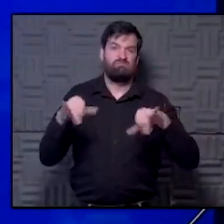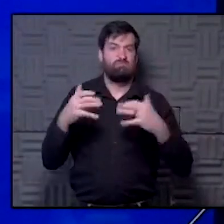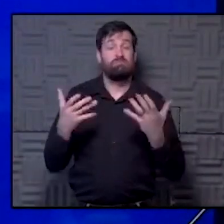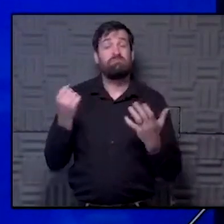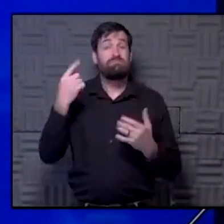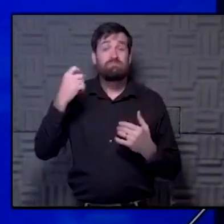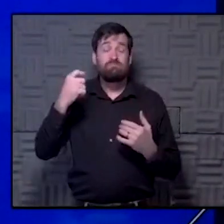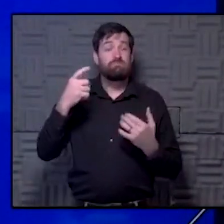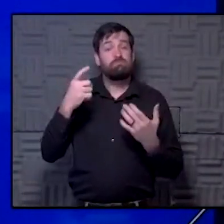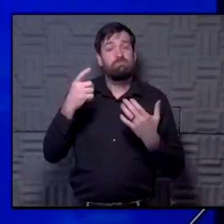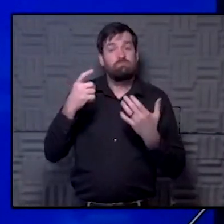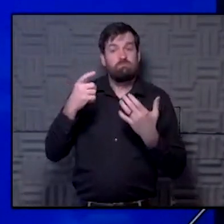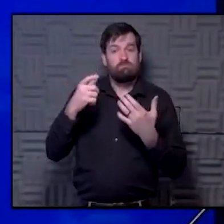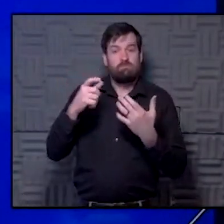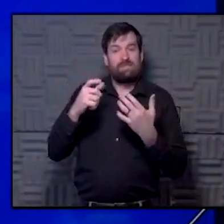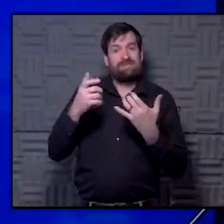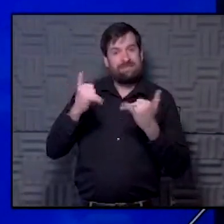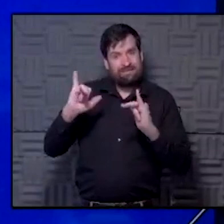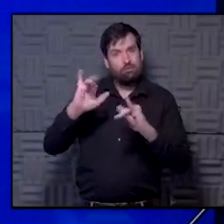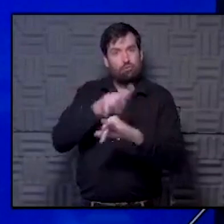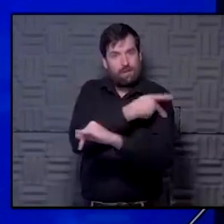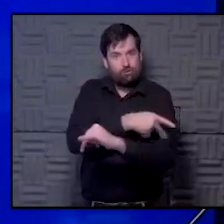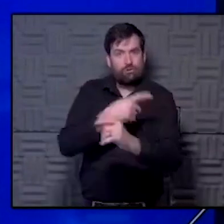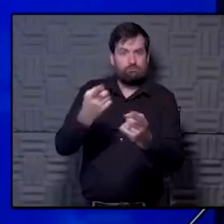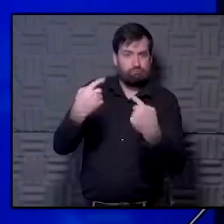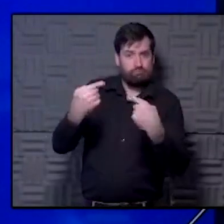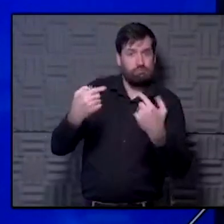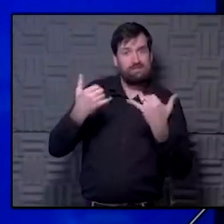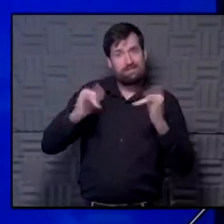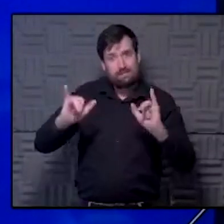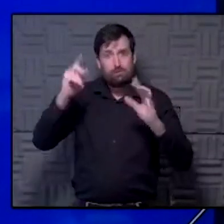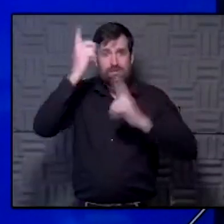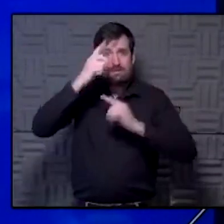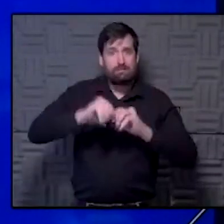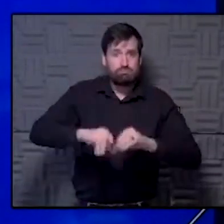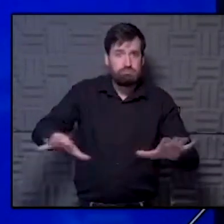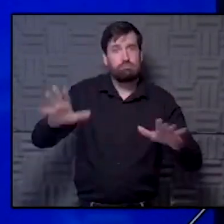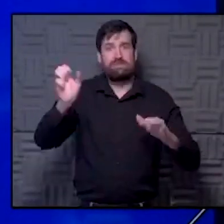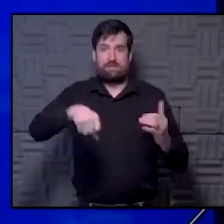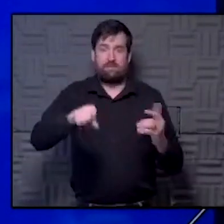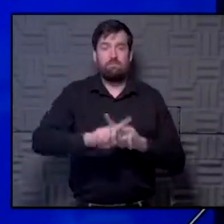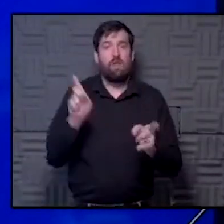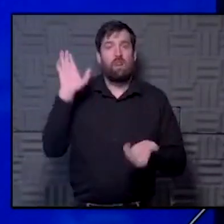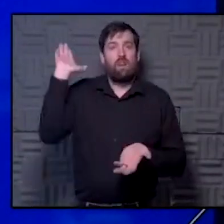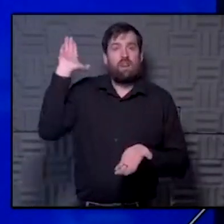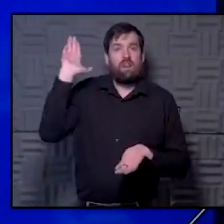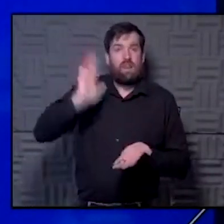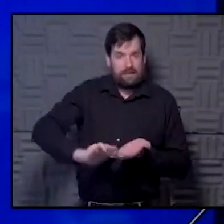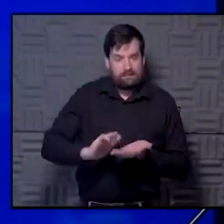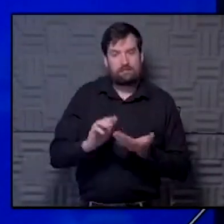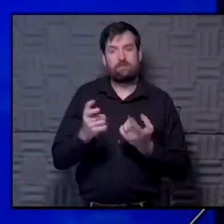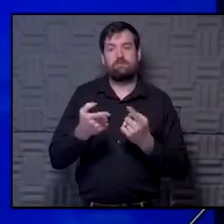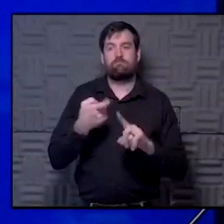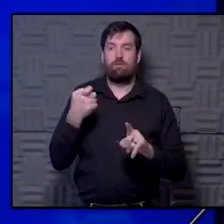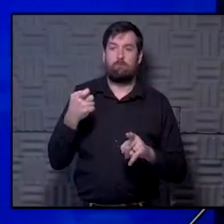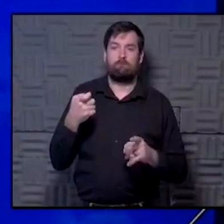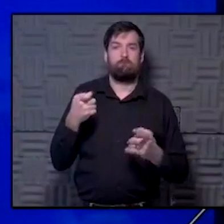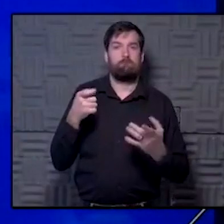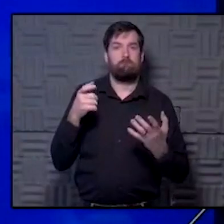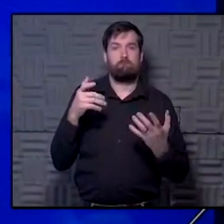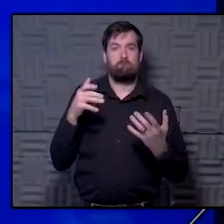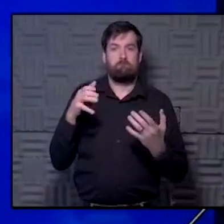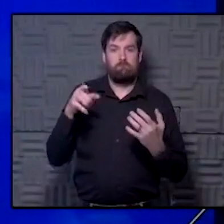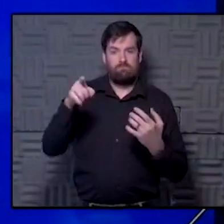aren't patients needing to be hospitalized or there's not continued disease spread in the community. It's just that less of them are coming from places